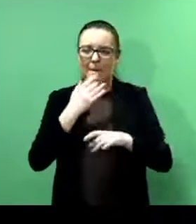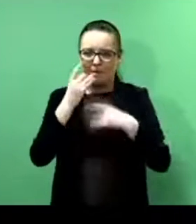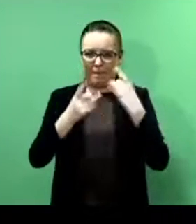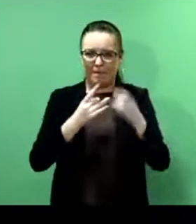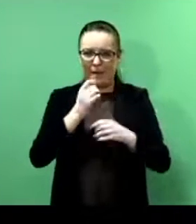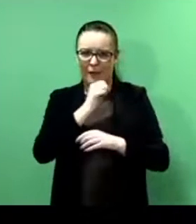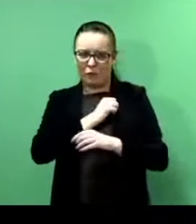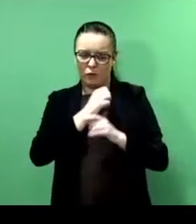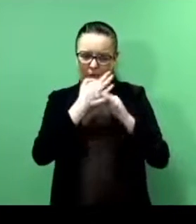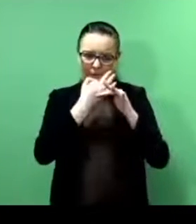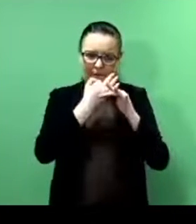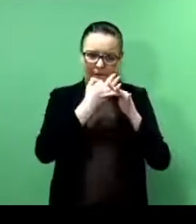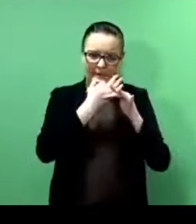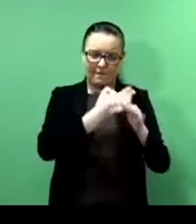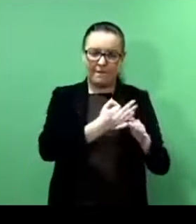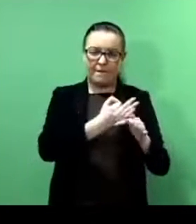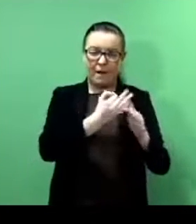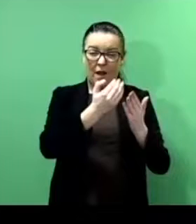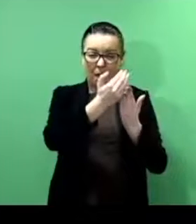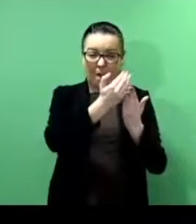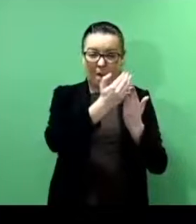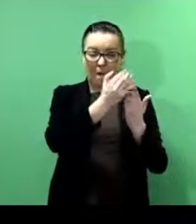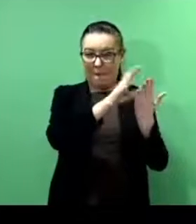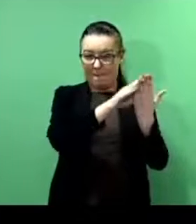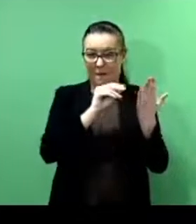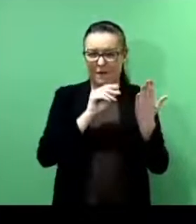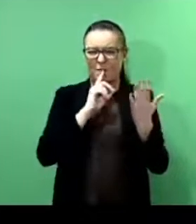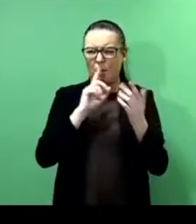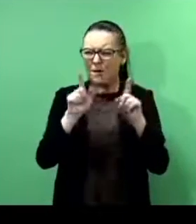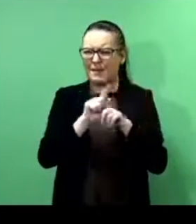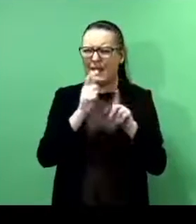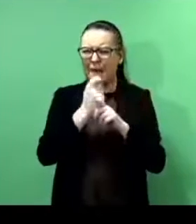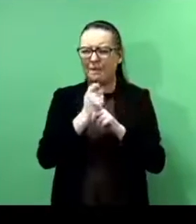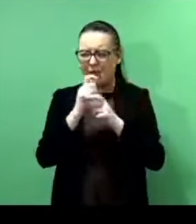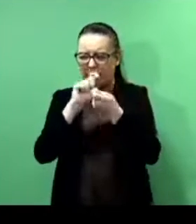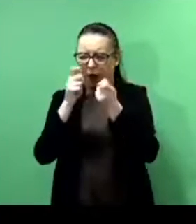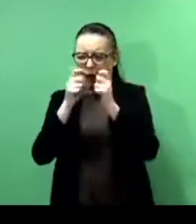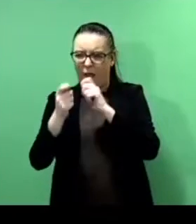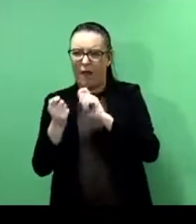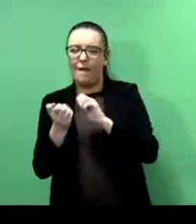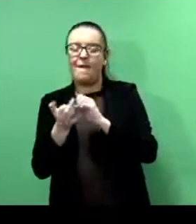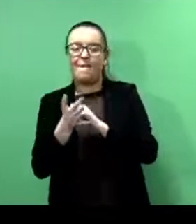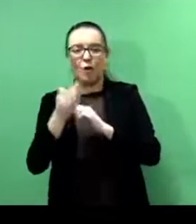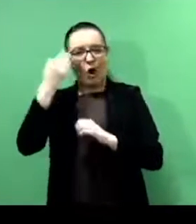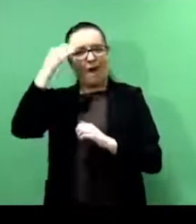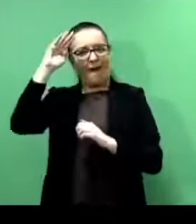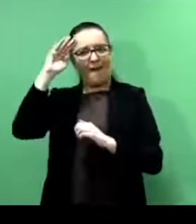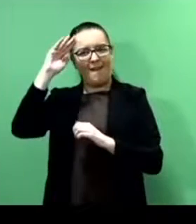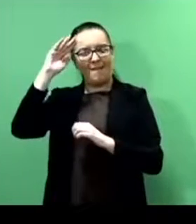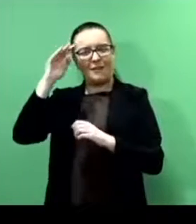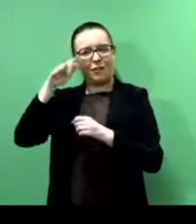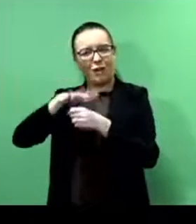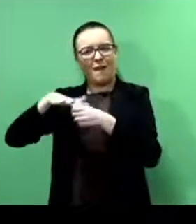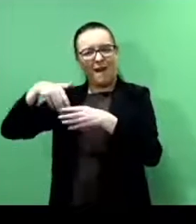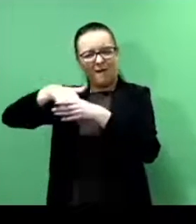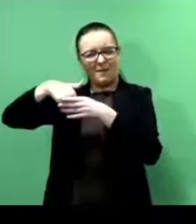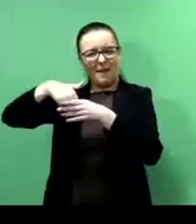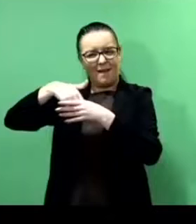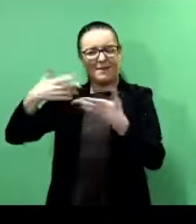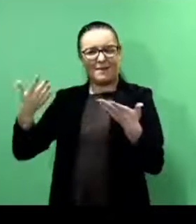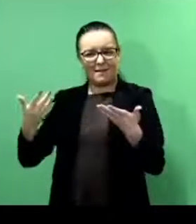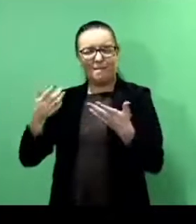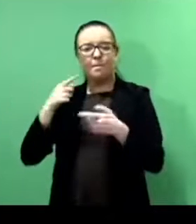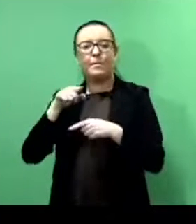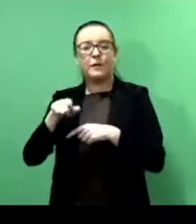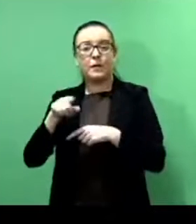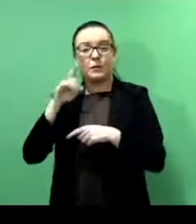faithful to that model while also tweaking it to the Irish context, because we have to adapt any programme to the Irish context, and that's what the first 2 years have been about. But I